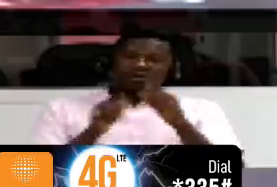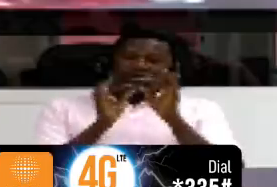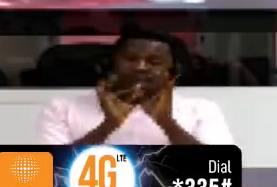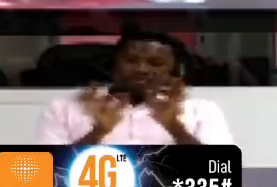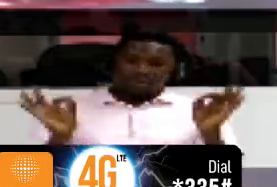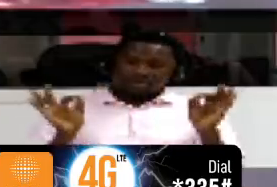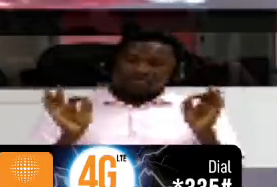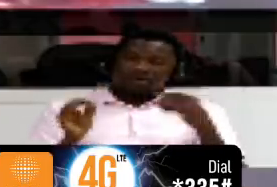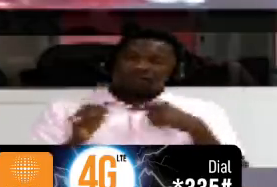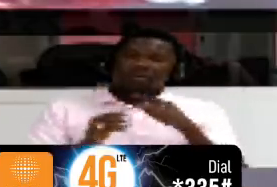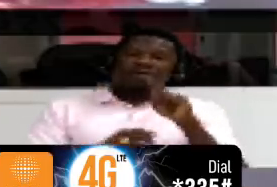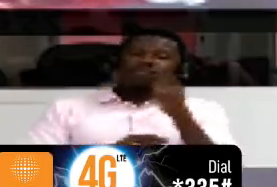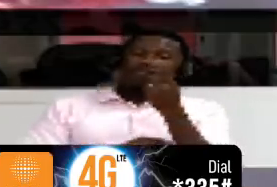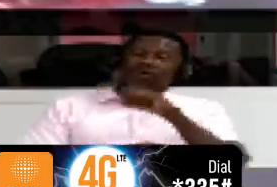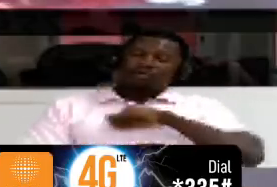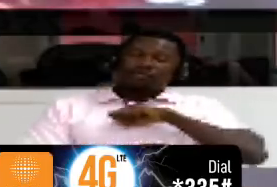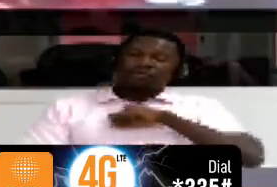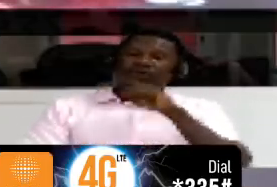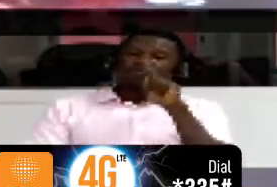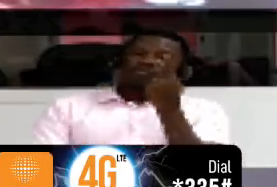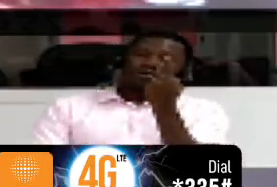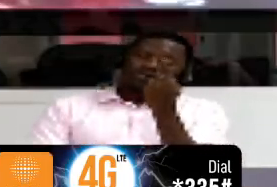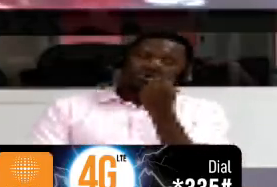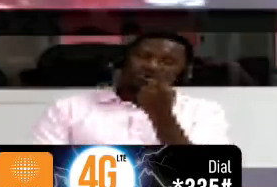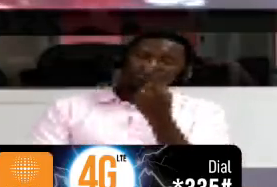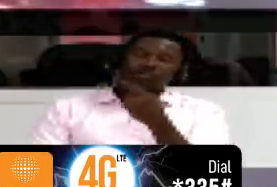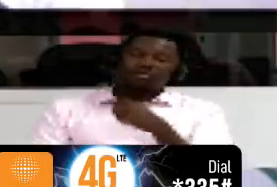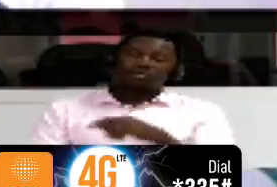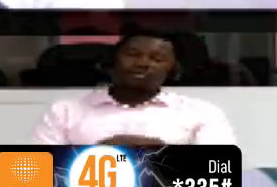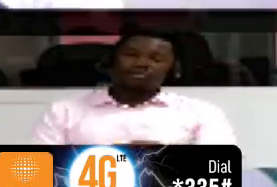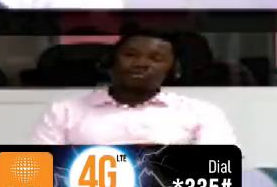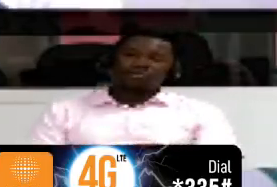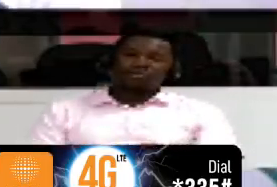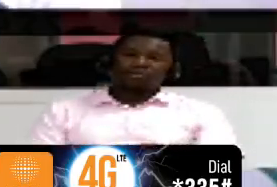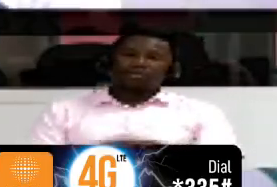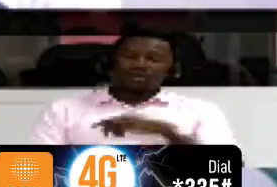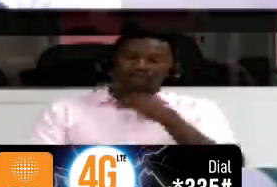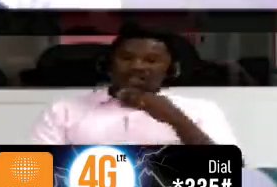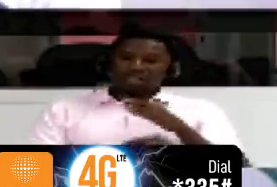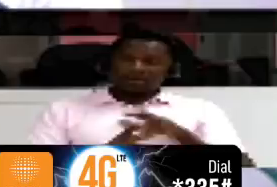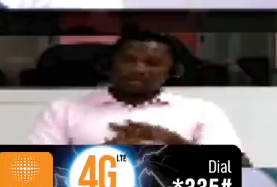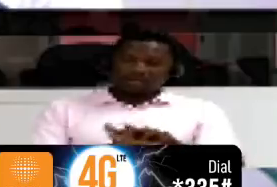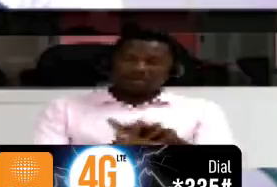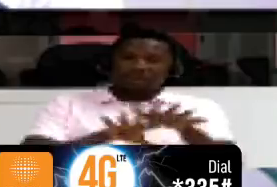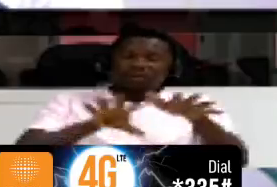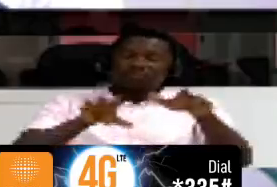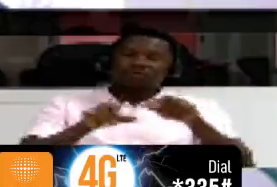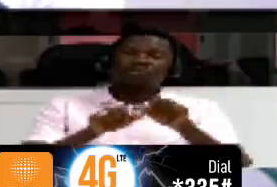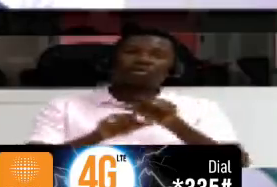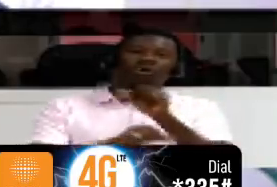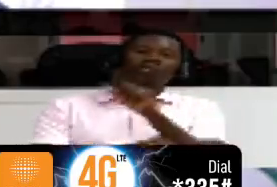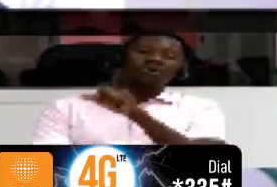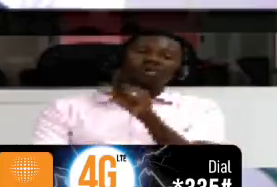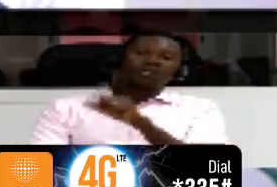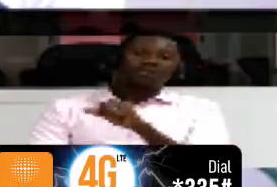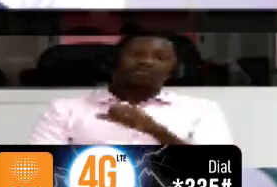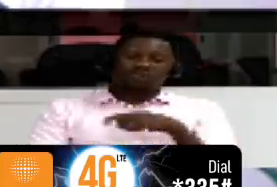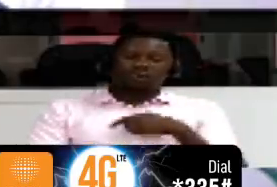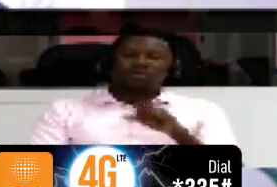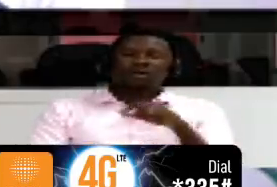We have to be with peace with ourselves first. And then extend it to others